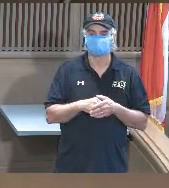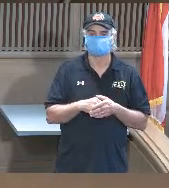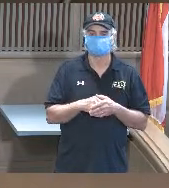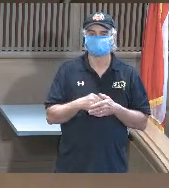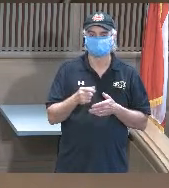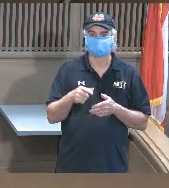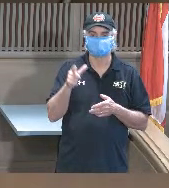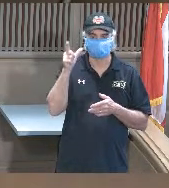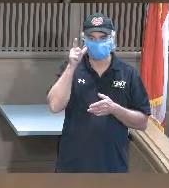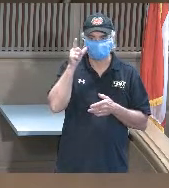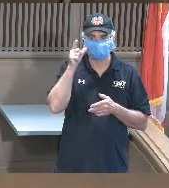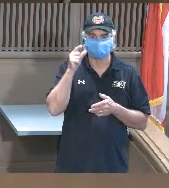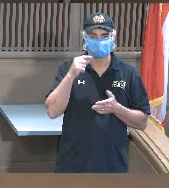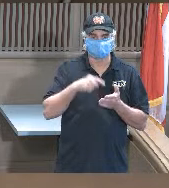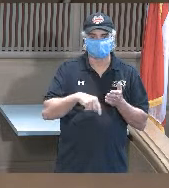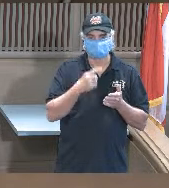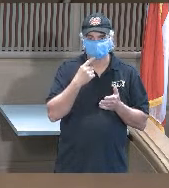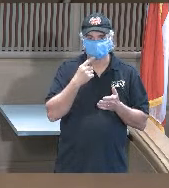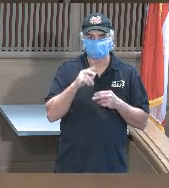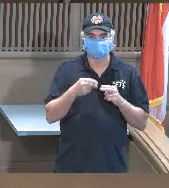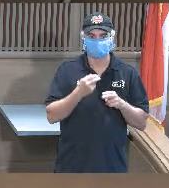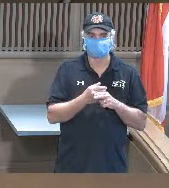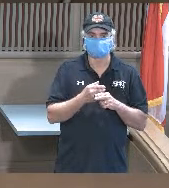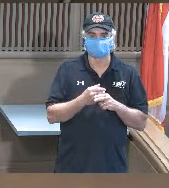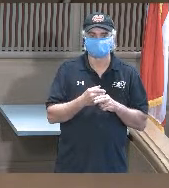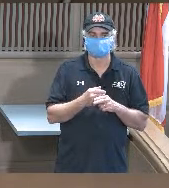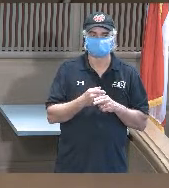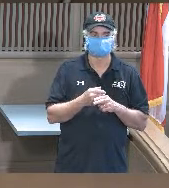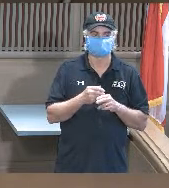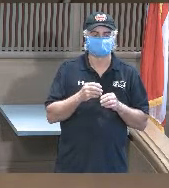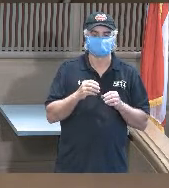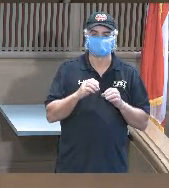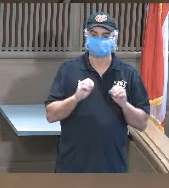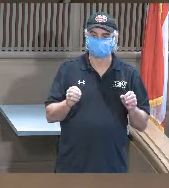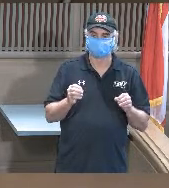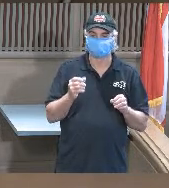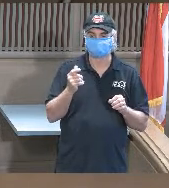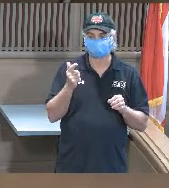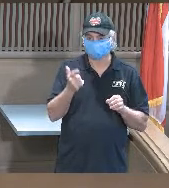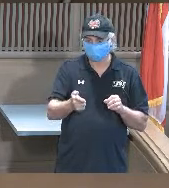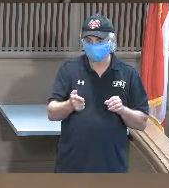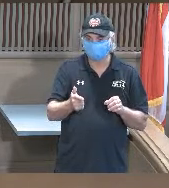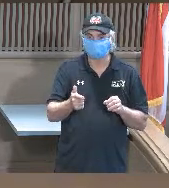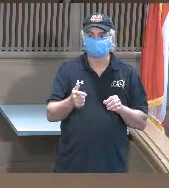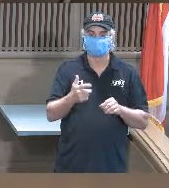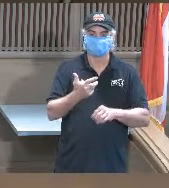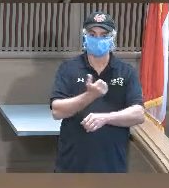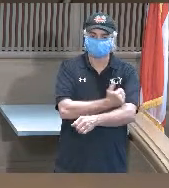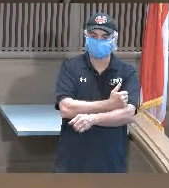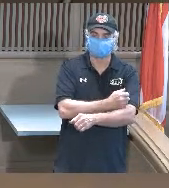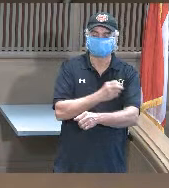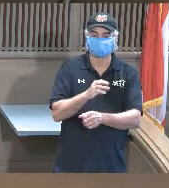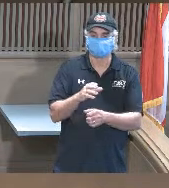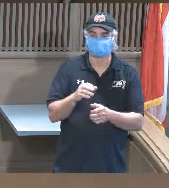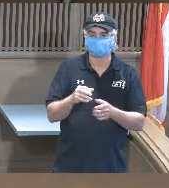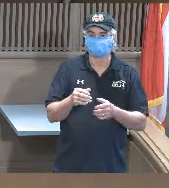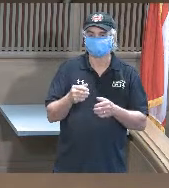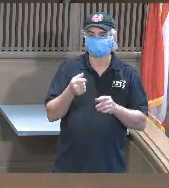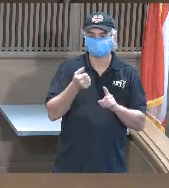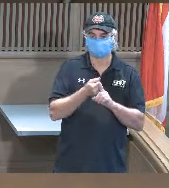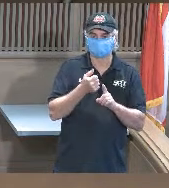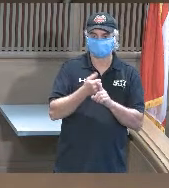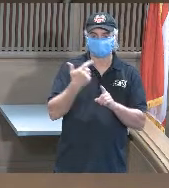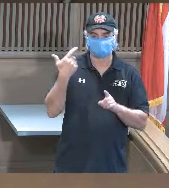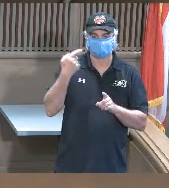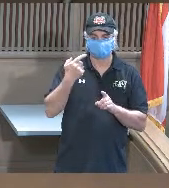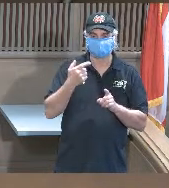need to listen to what the coroner saying about putting the guns down, about drug death too. So if I had something to say good today, you